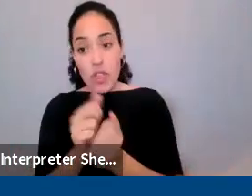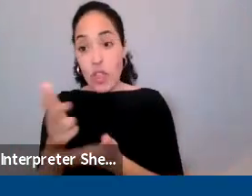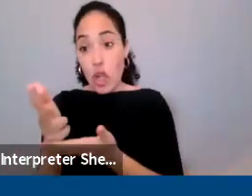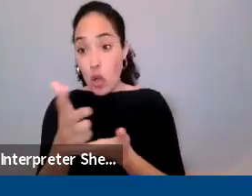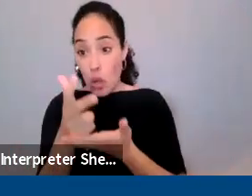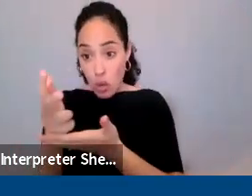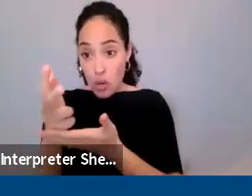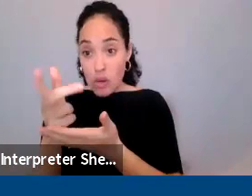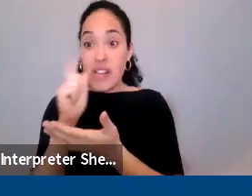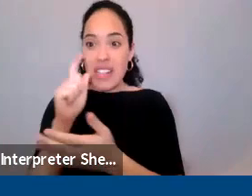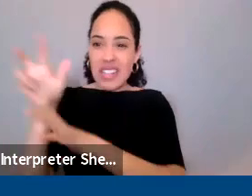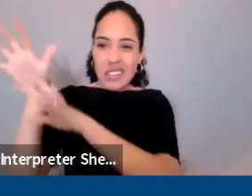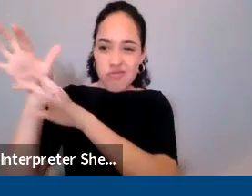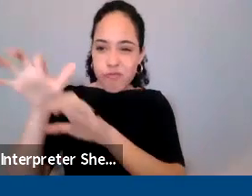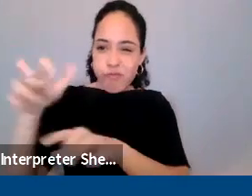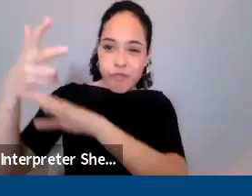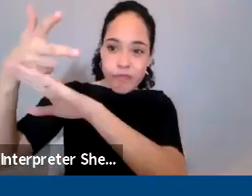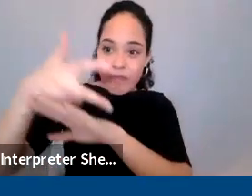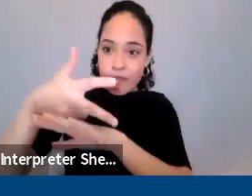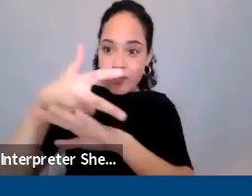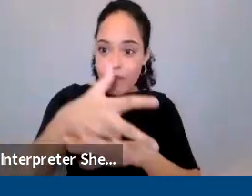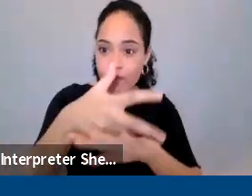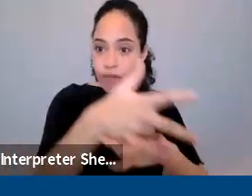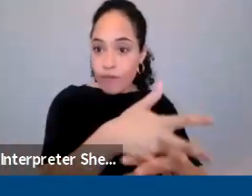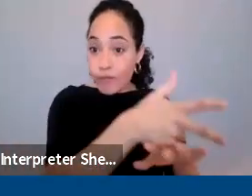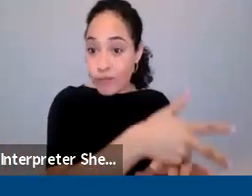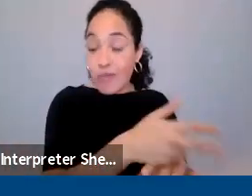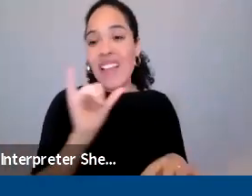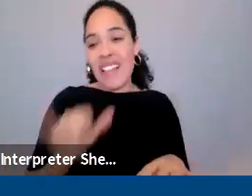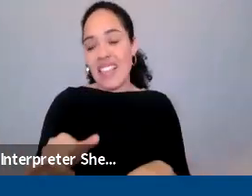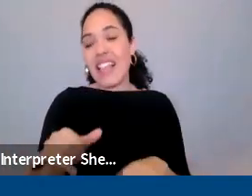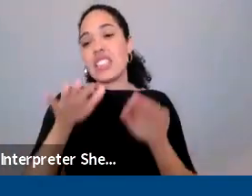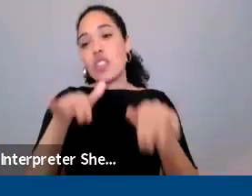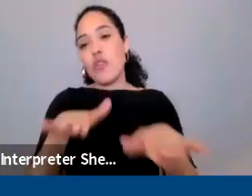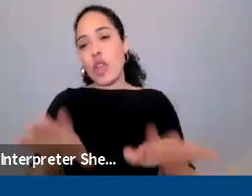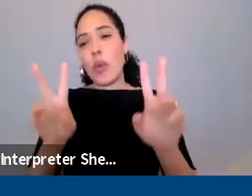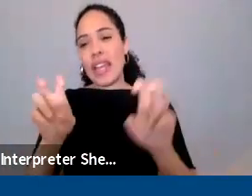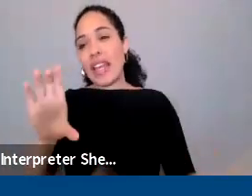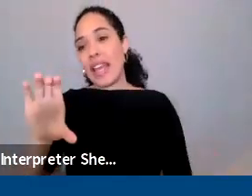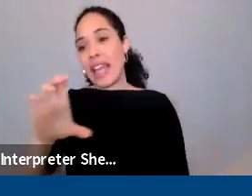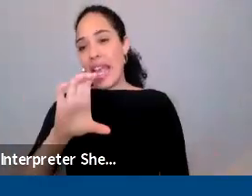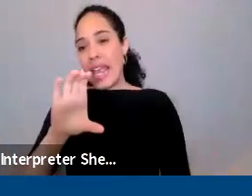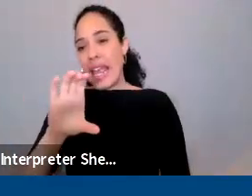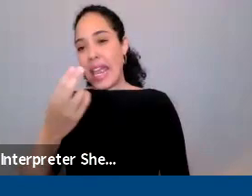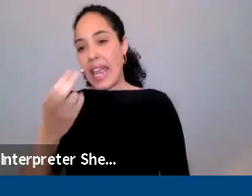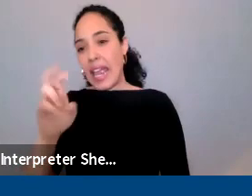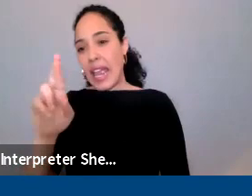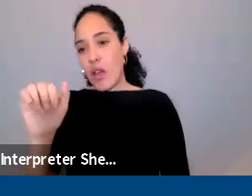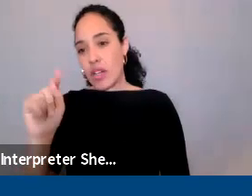water, that's going to be the flowing characteristics that's going to make it a mud flow. If it